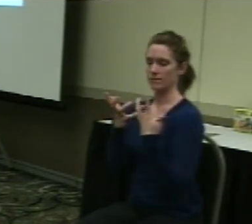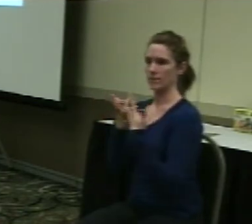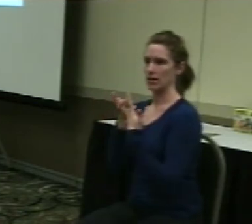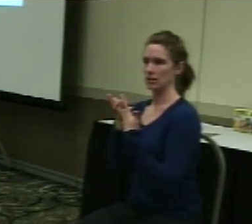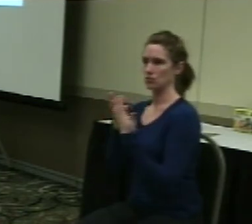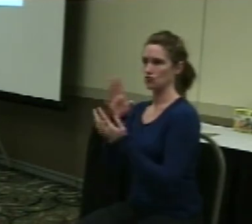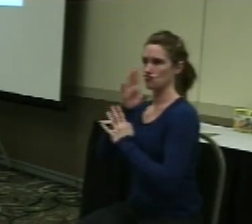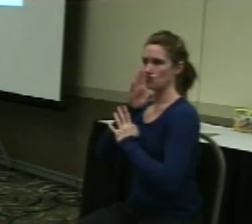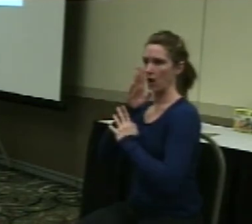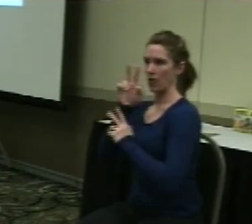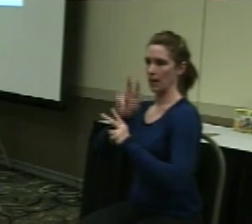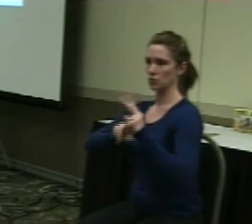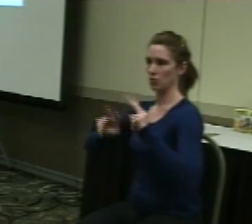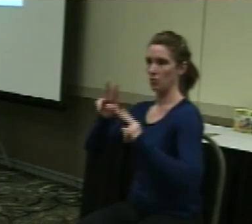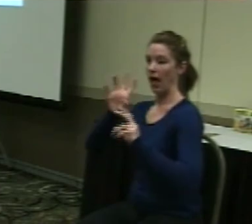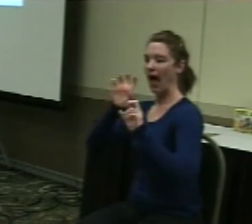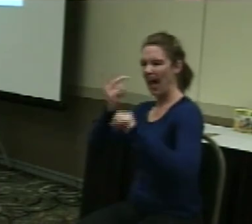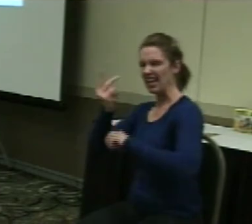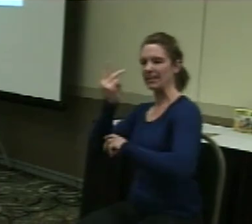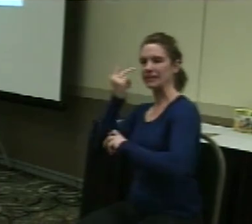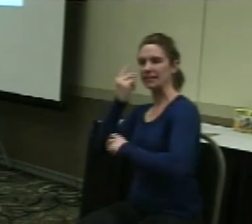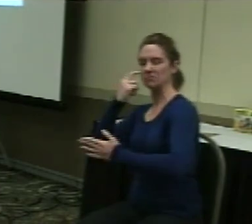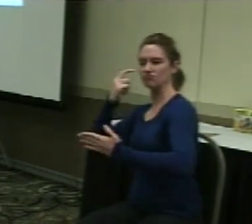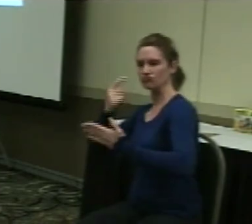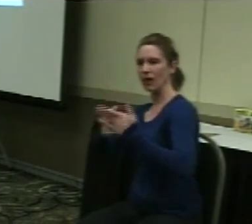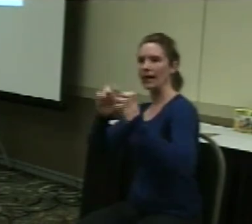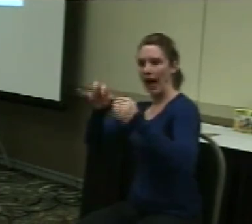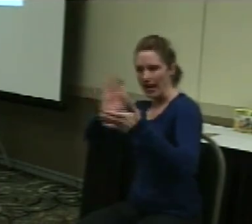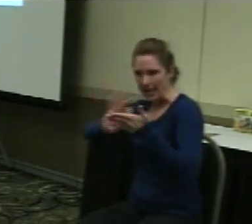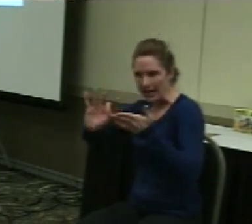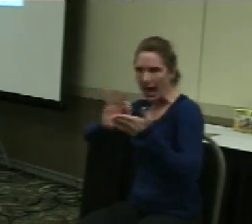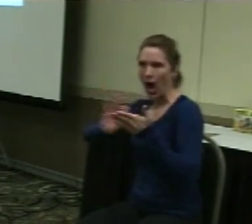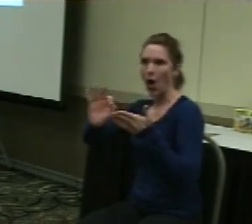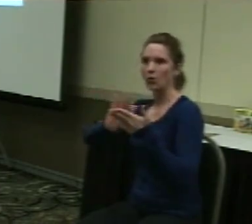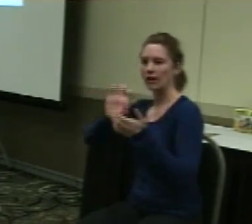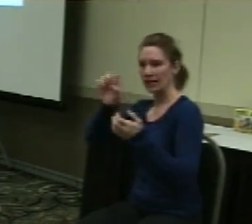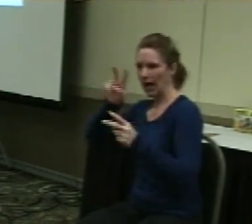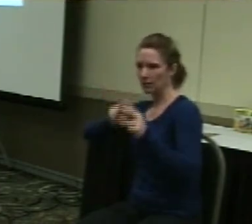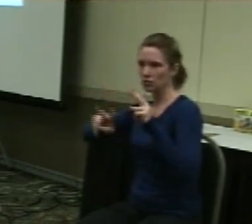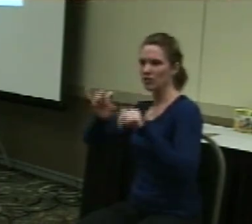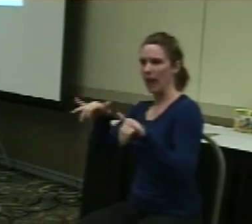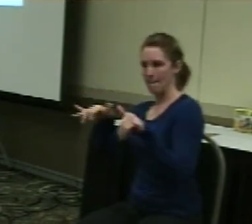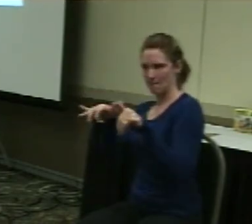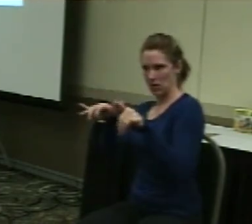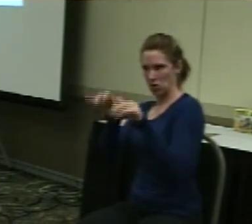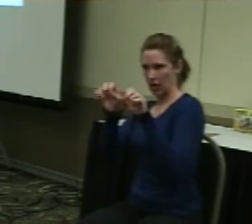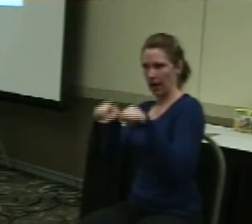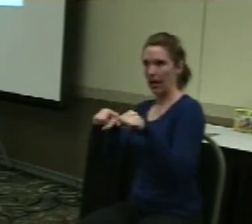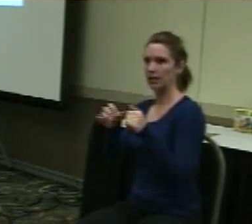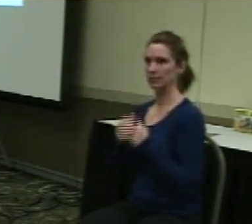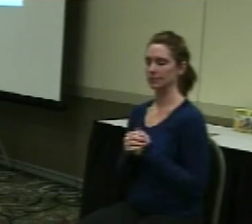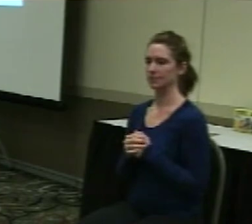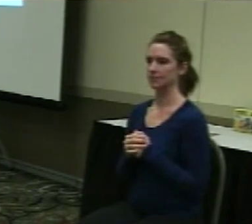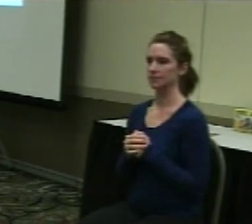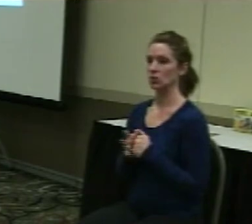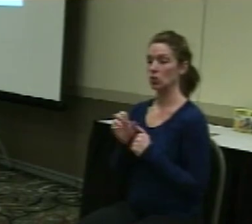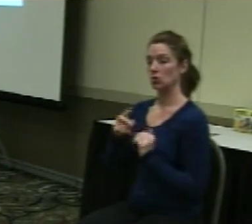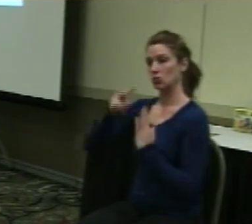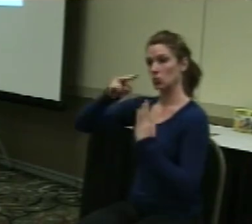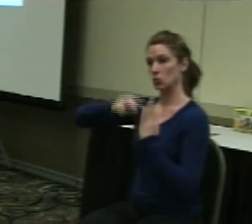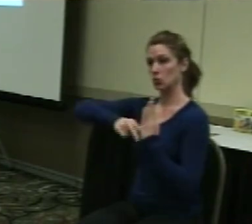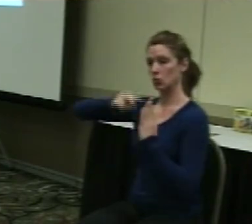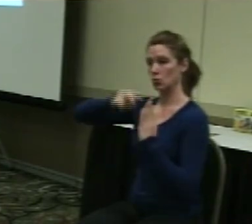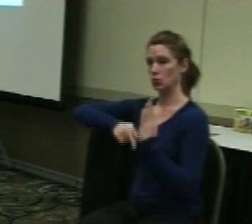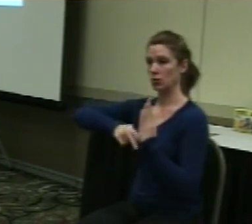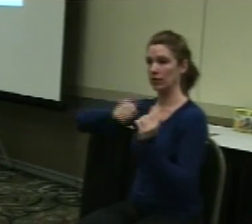directly observable. I can see that, I can count that, I can observe that, I can measure that. So as you look